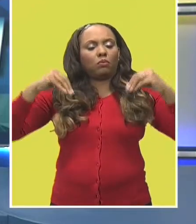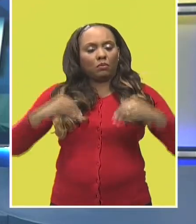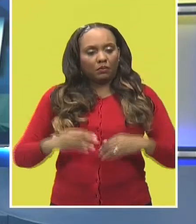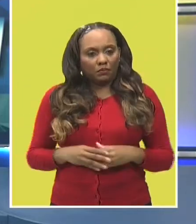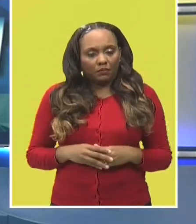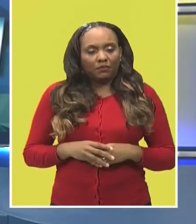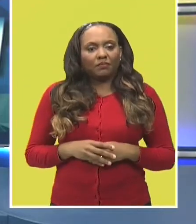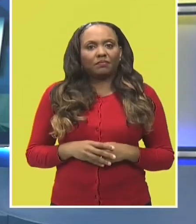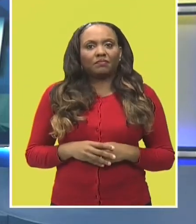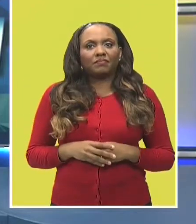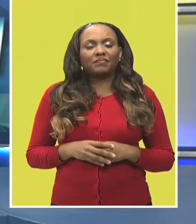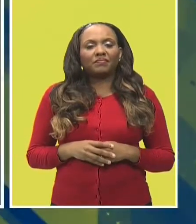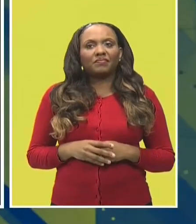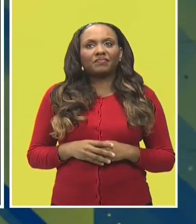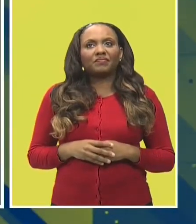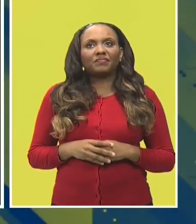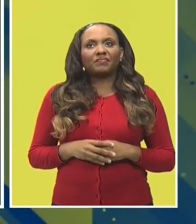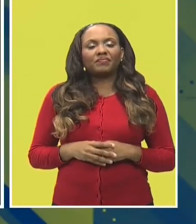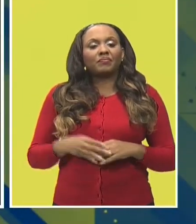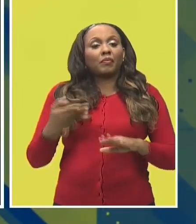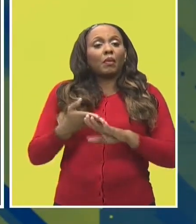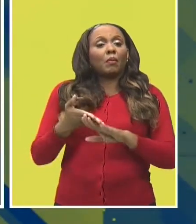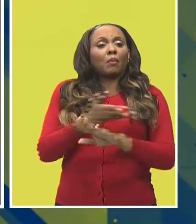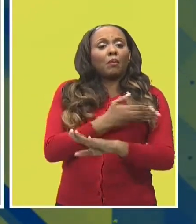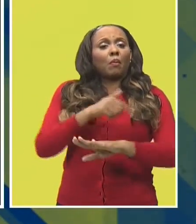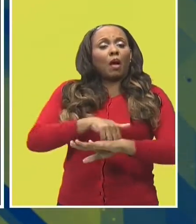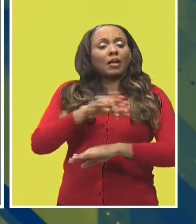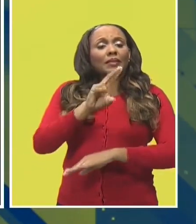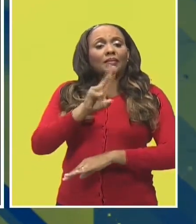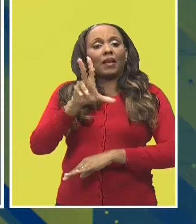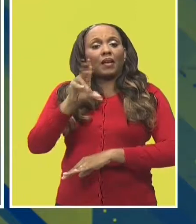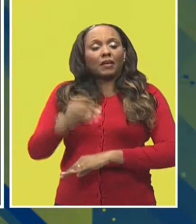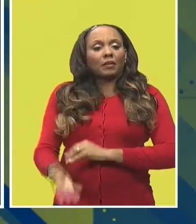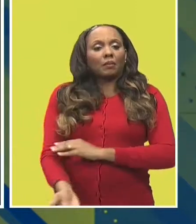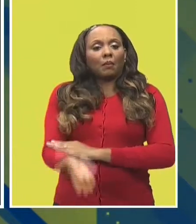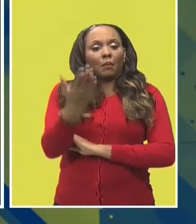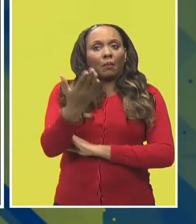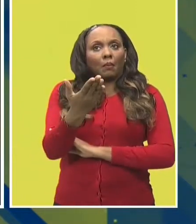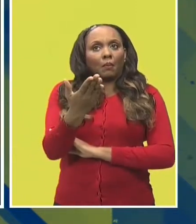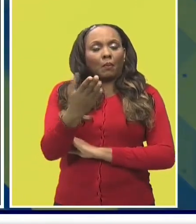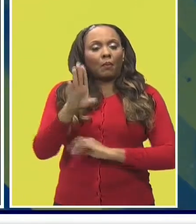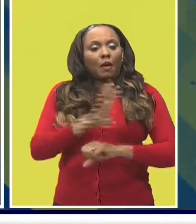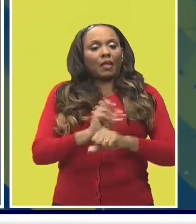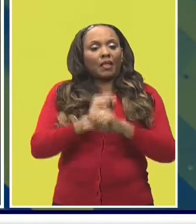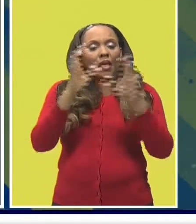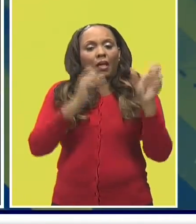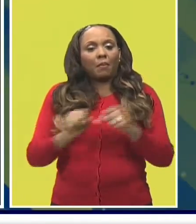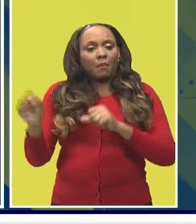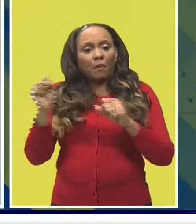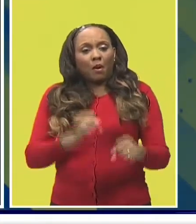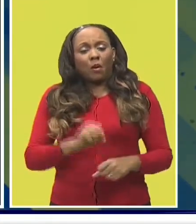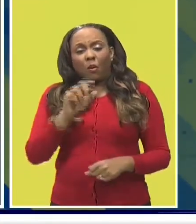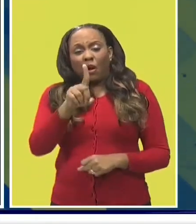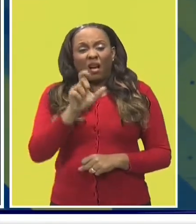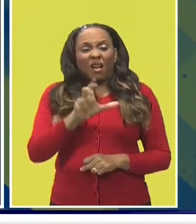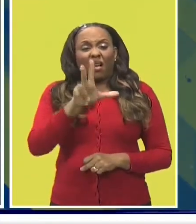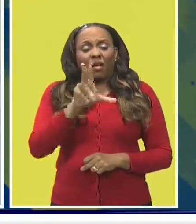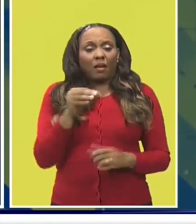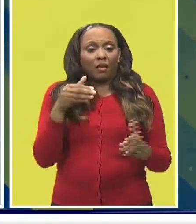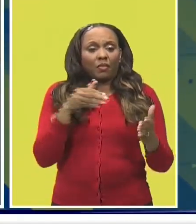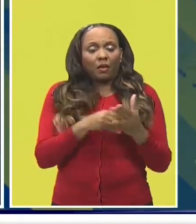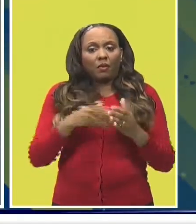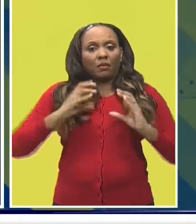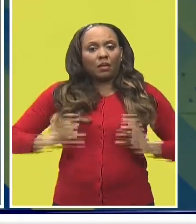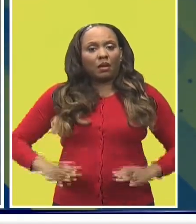that call. Just before 7:30 this morning, the BLNP's 130,000 customers began to